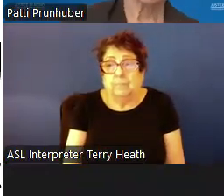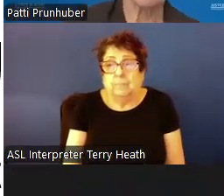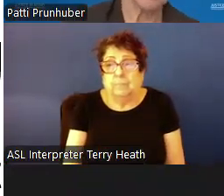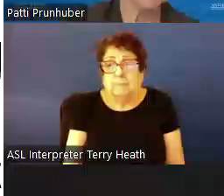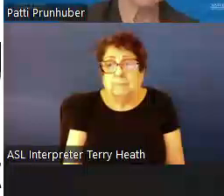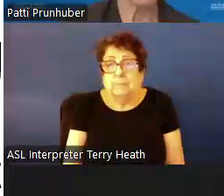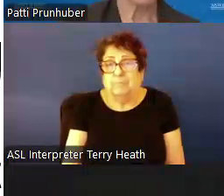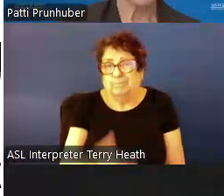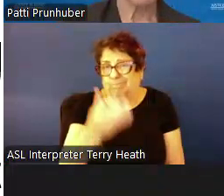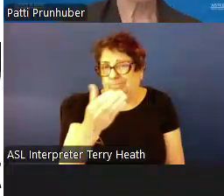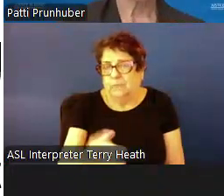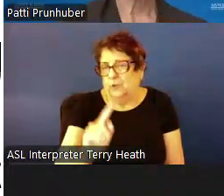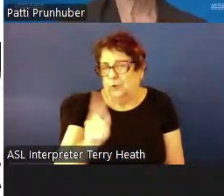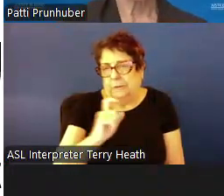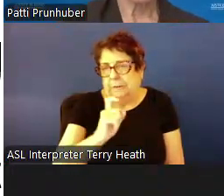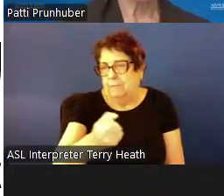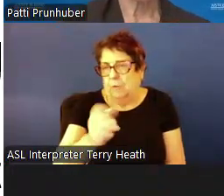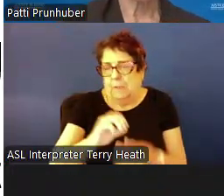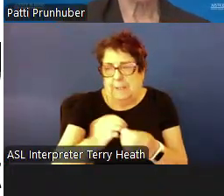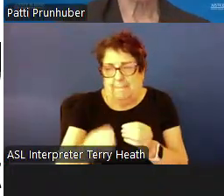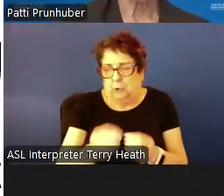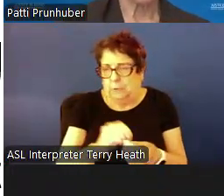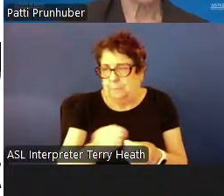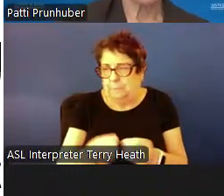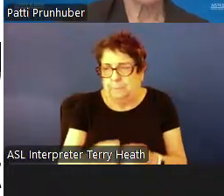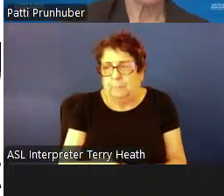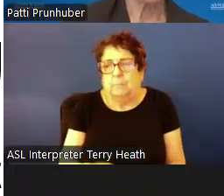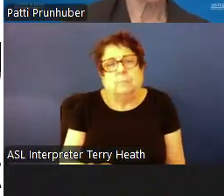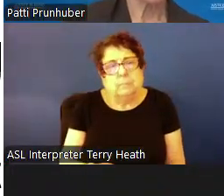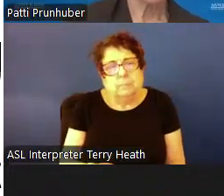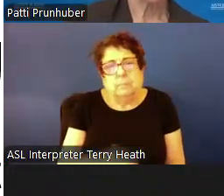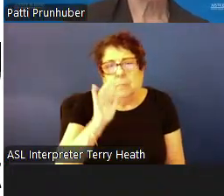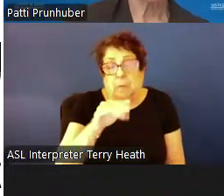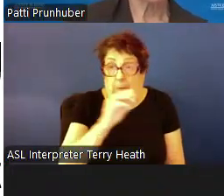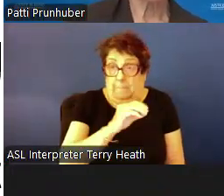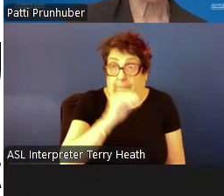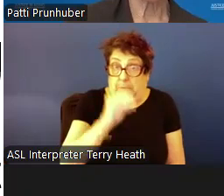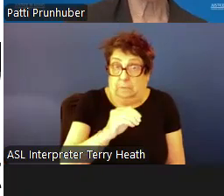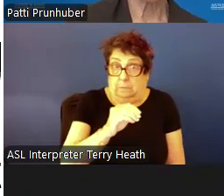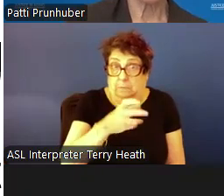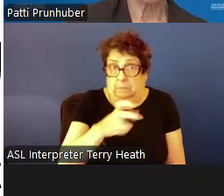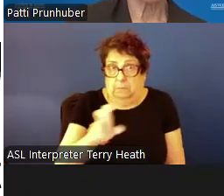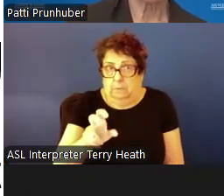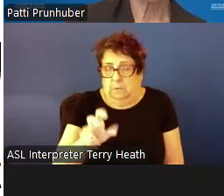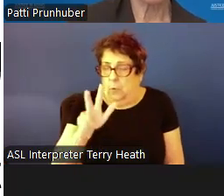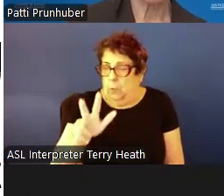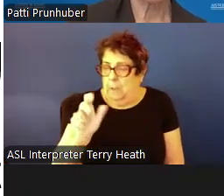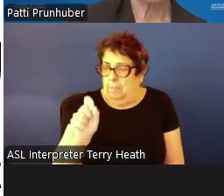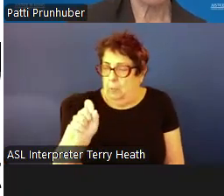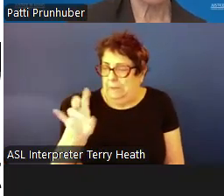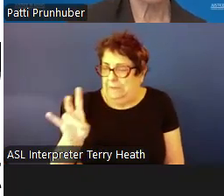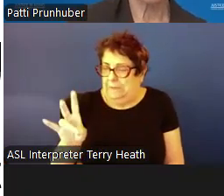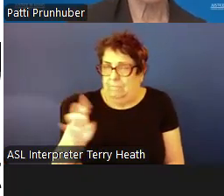This is just to give you the numbers. That percentage translate into 3.7 million older